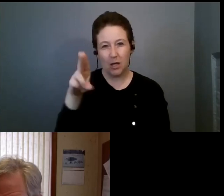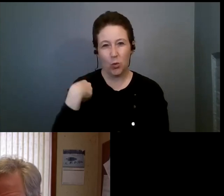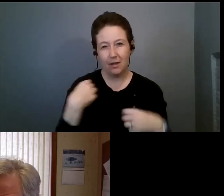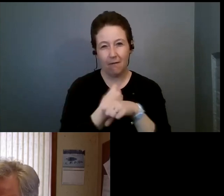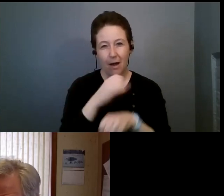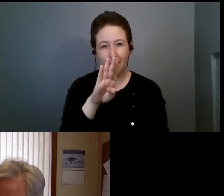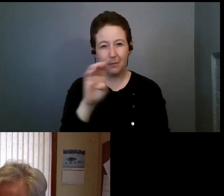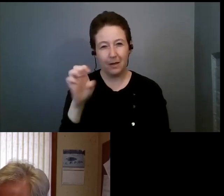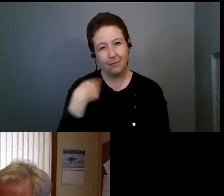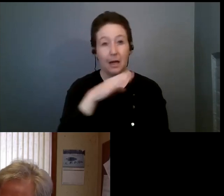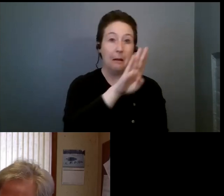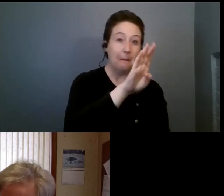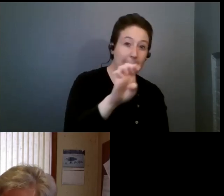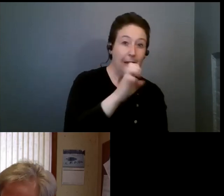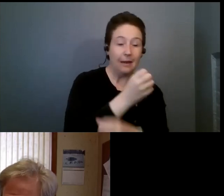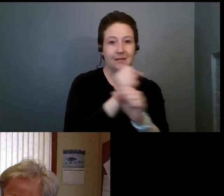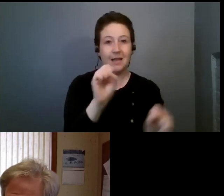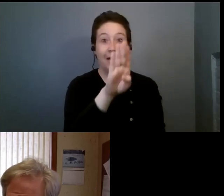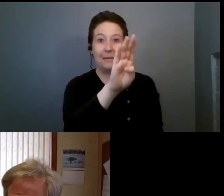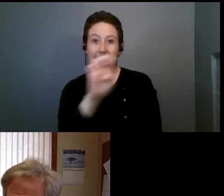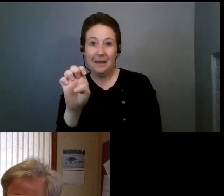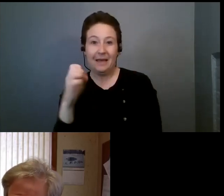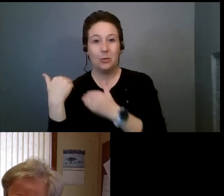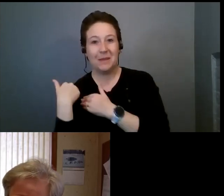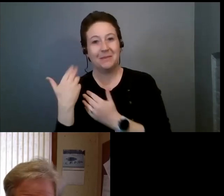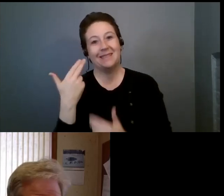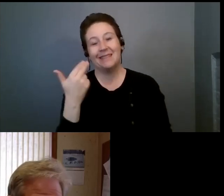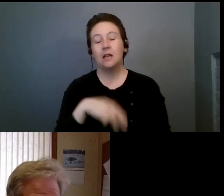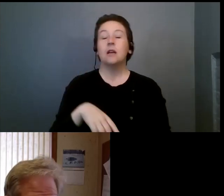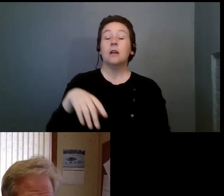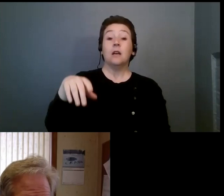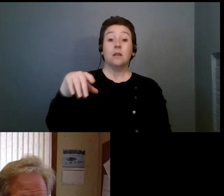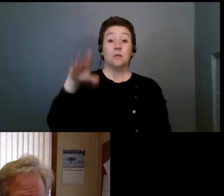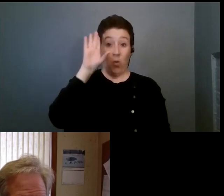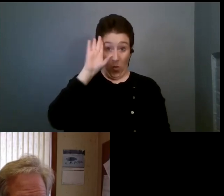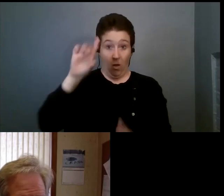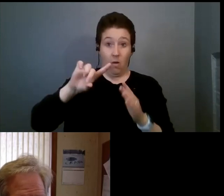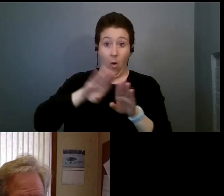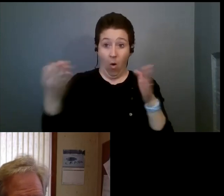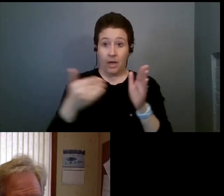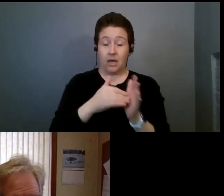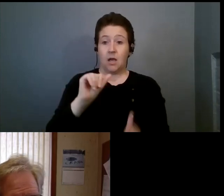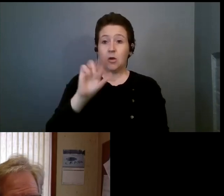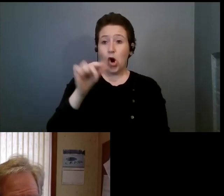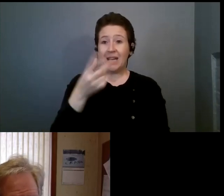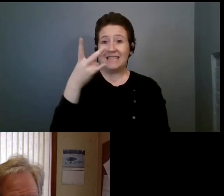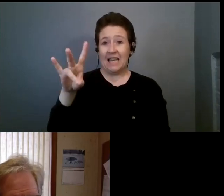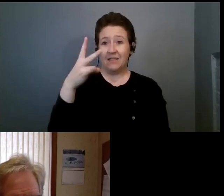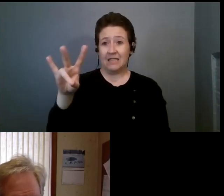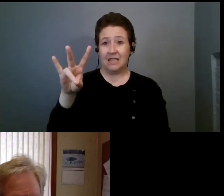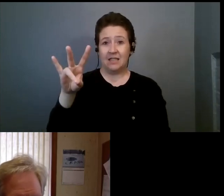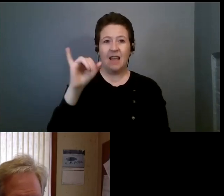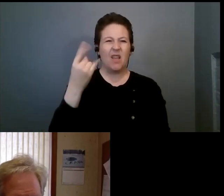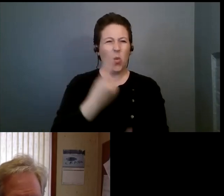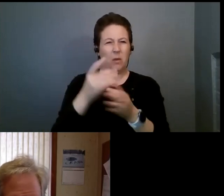Bees. So our plans are to reopen on August 17th. That's a Monday. That's 1 week earlier than